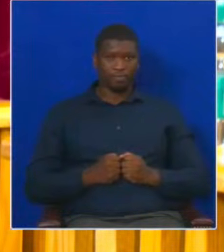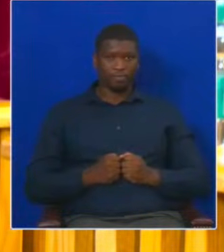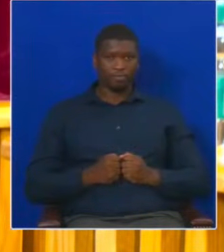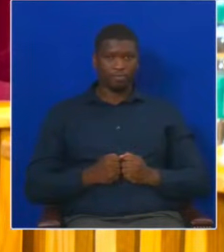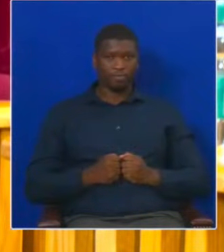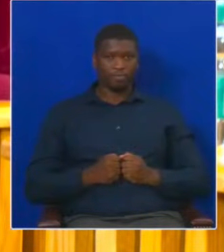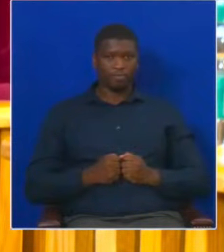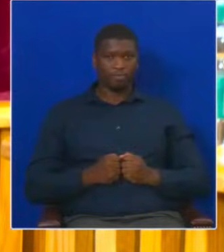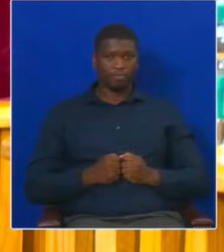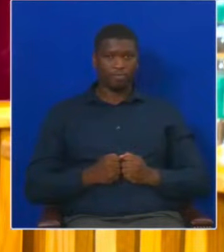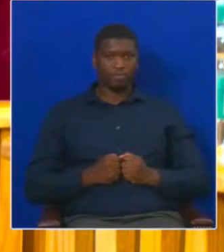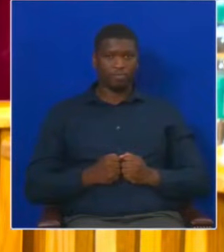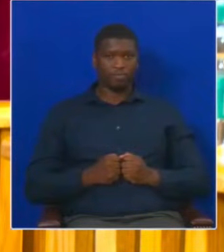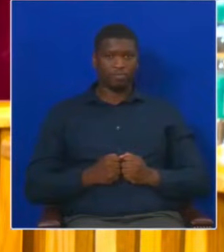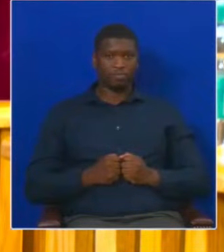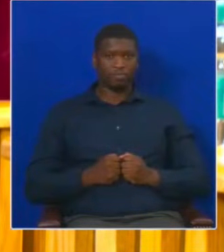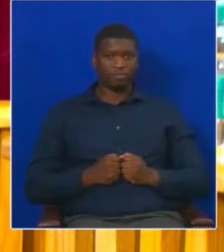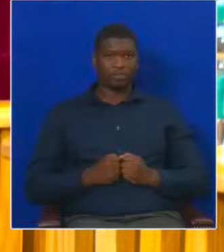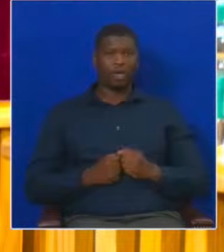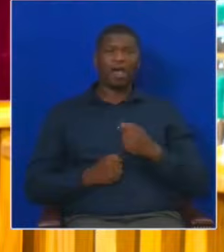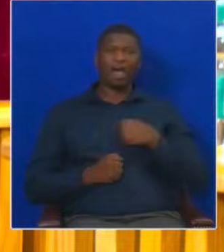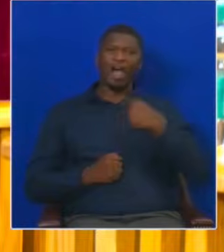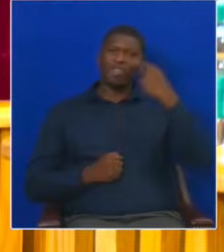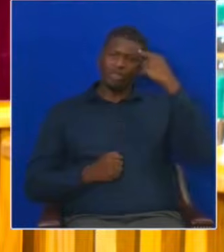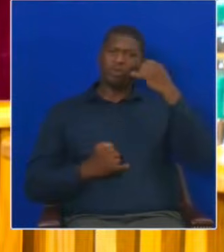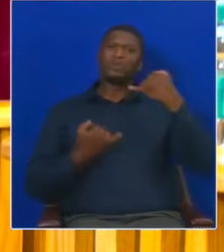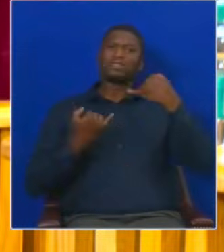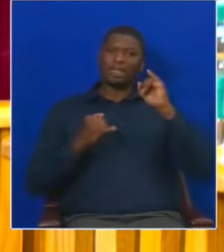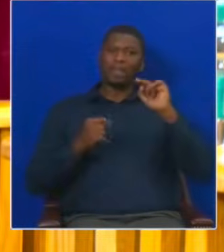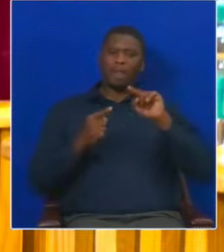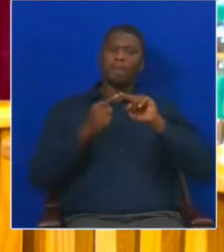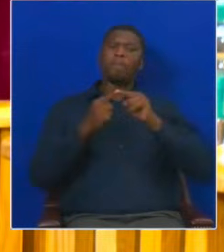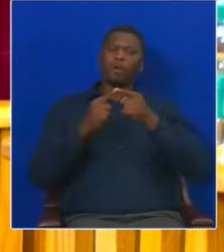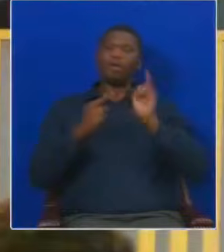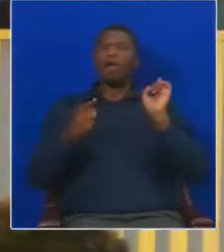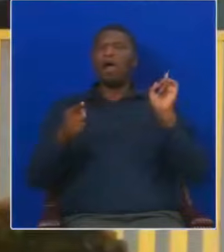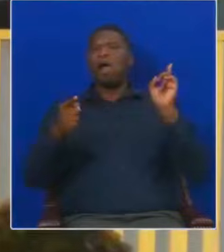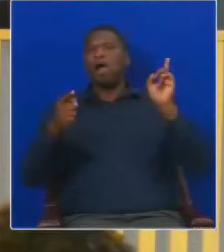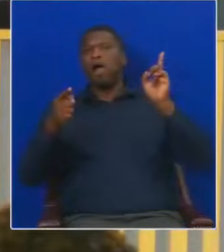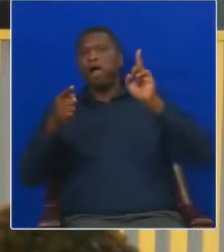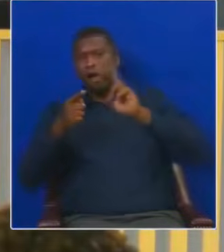thought we were still coming to that point, but Commissioners, I will